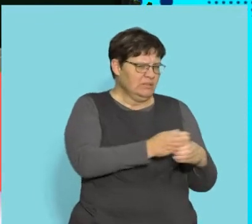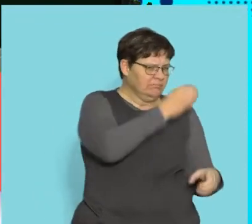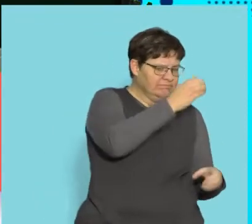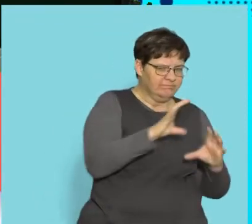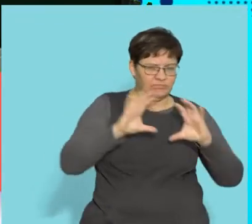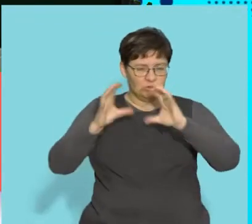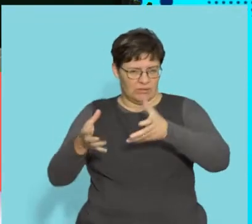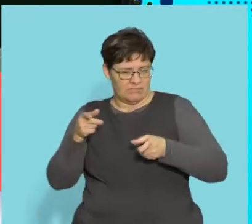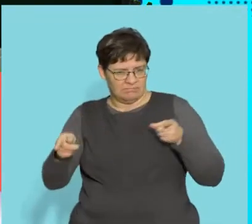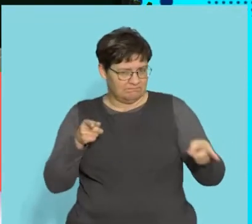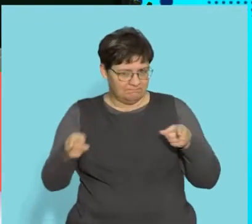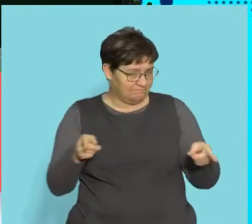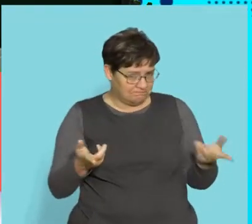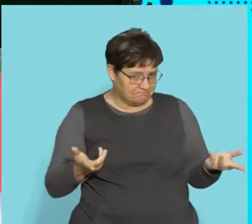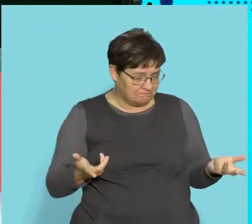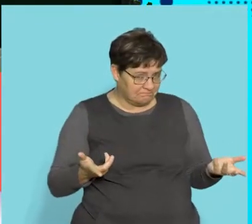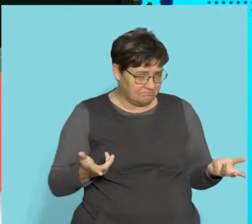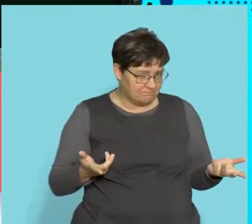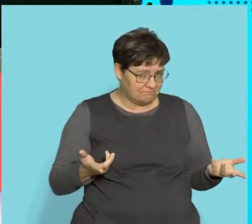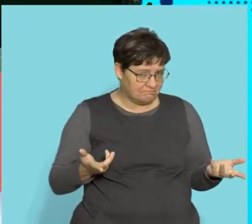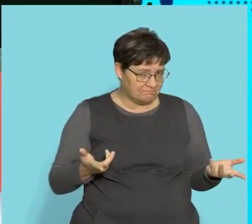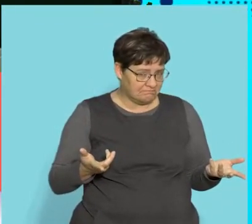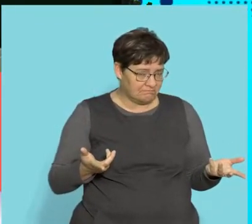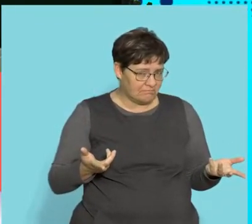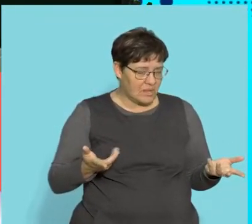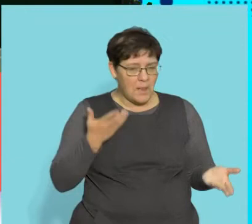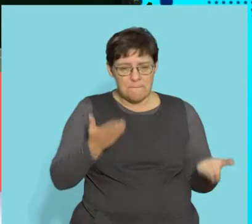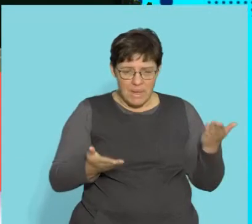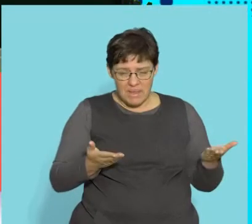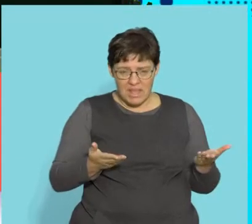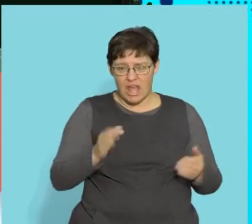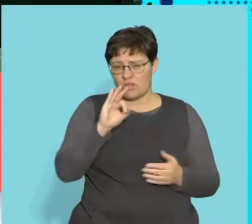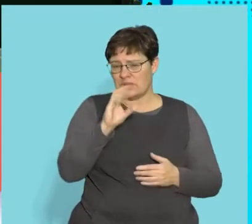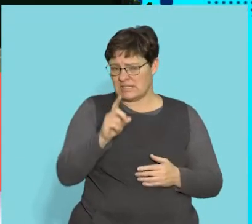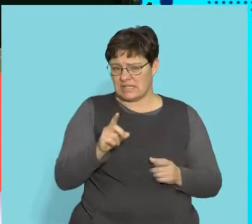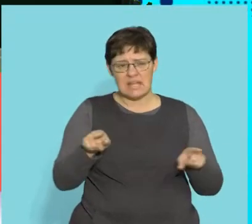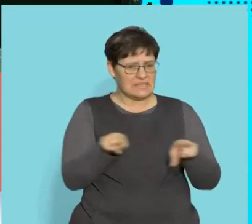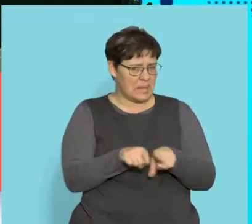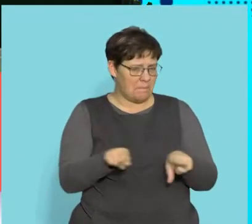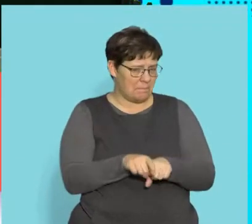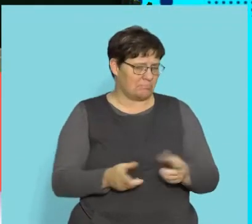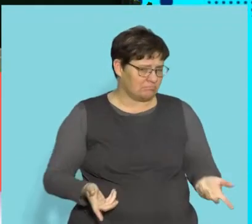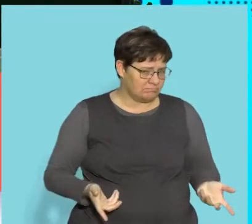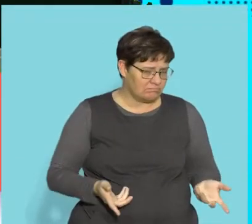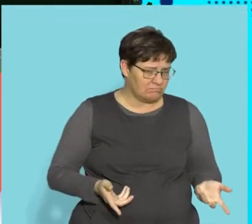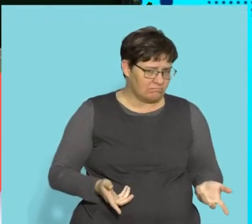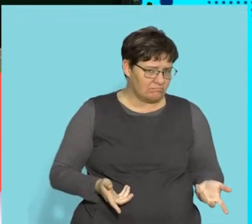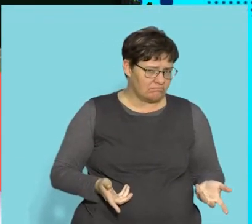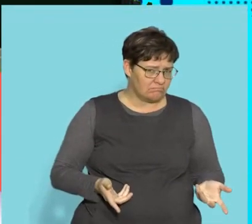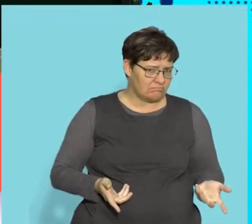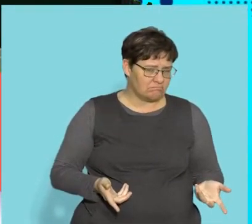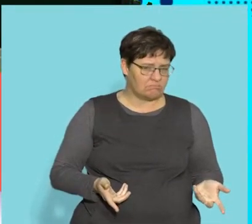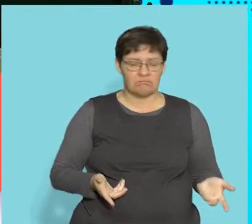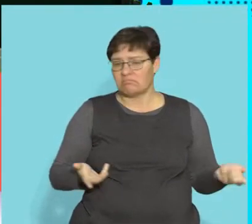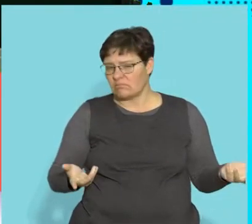possibly be a link between how a scale factor affects the surface area of a three-dimensional figure and the